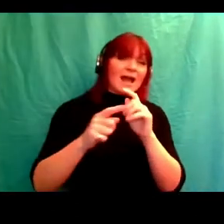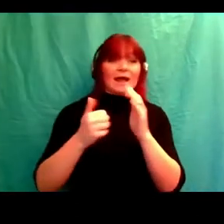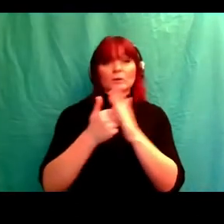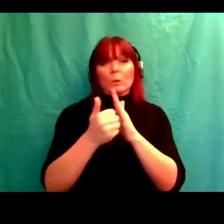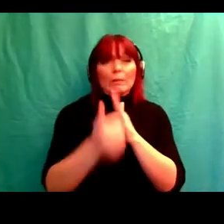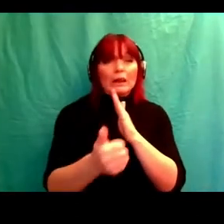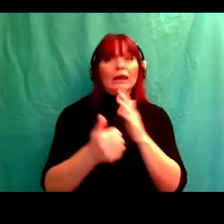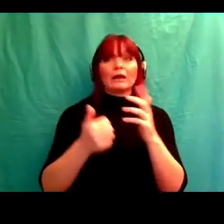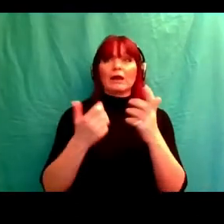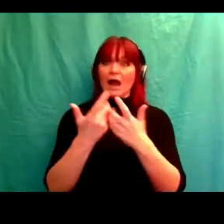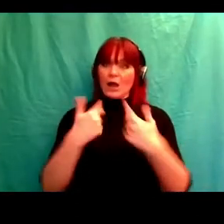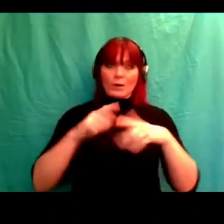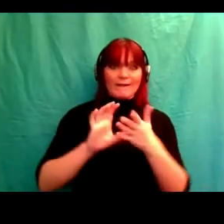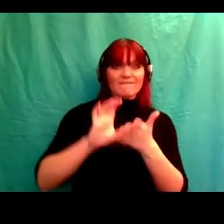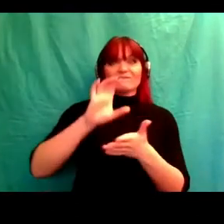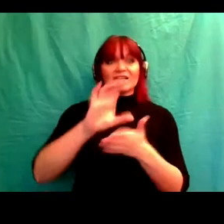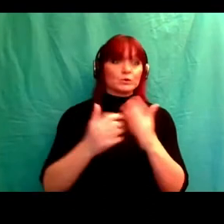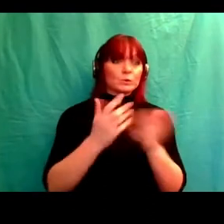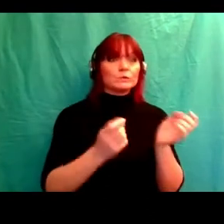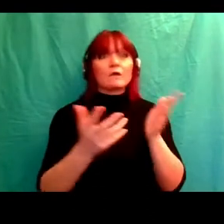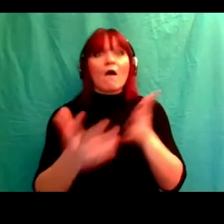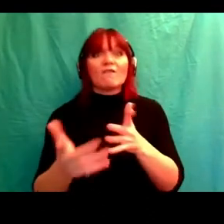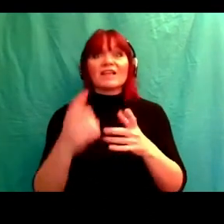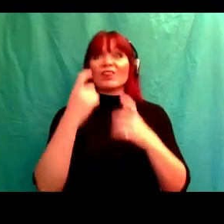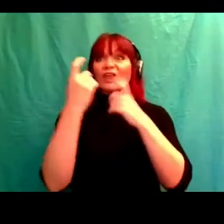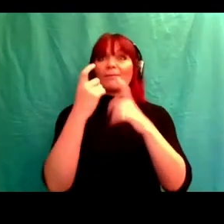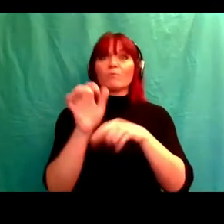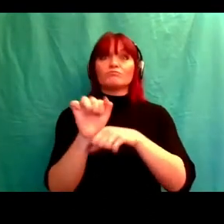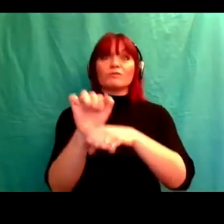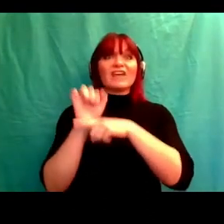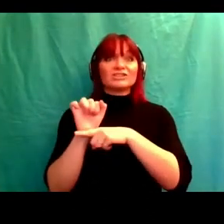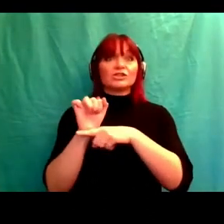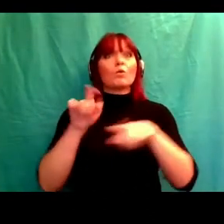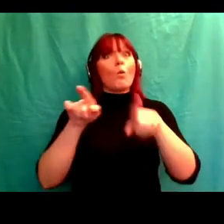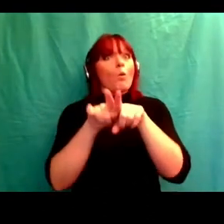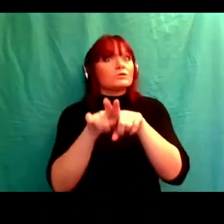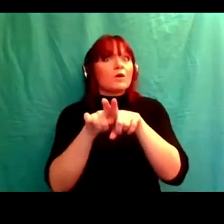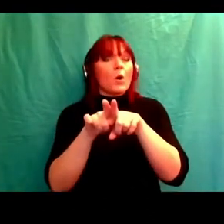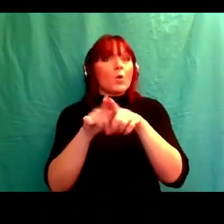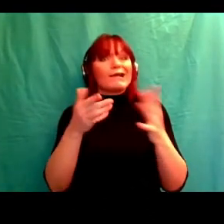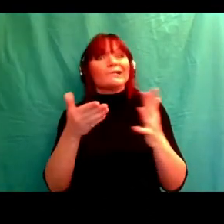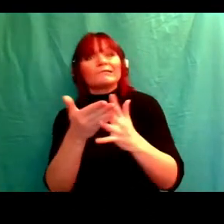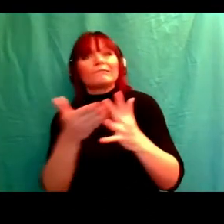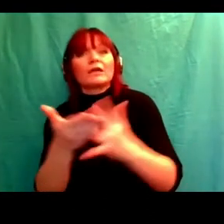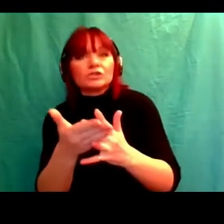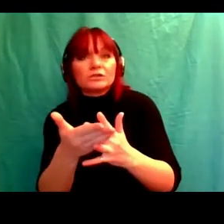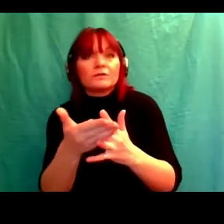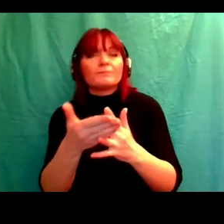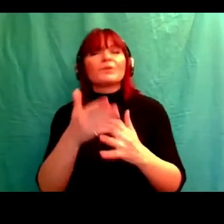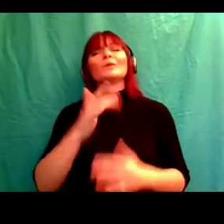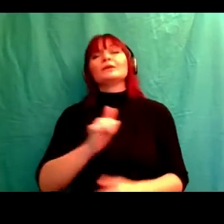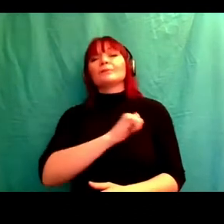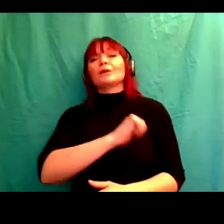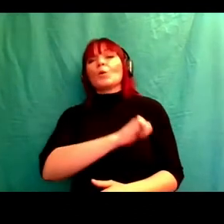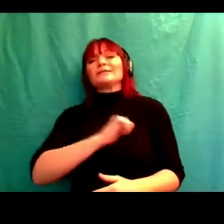in new services and more on prevention and early intervention. And I think unless we have that honest conversation with ourselves about how many years might it